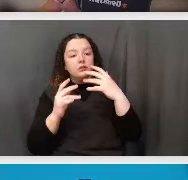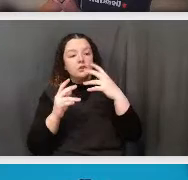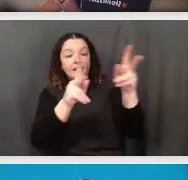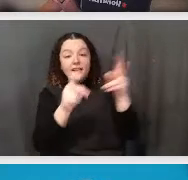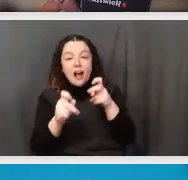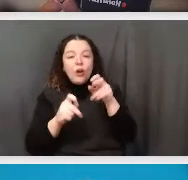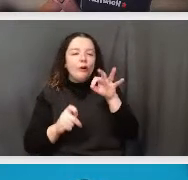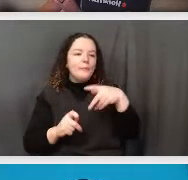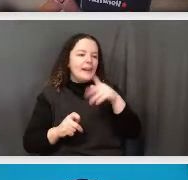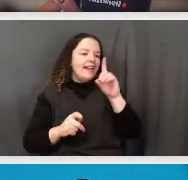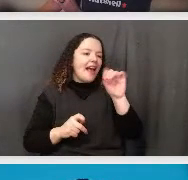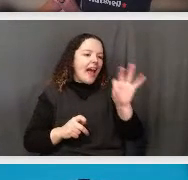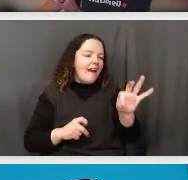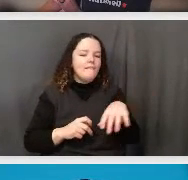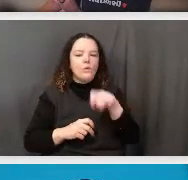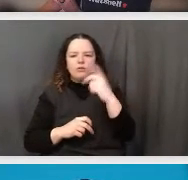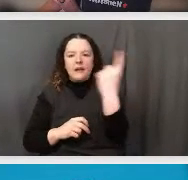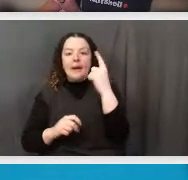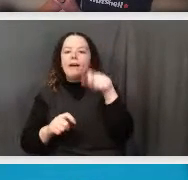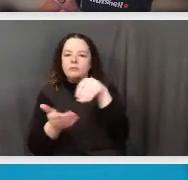resource that you have to share with them.